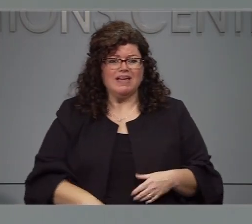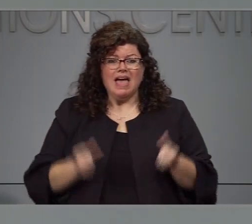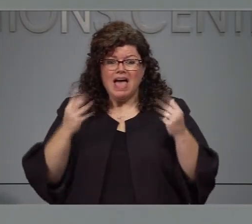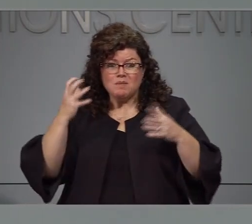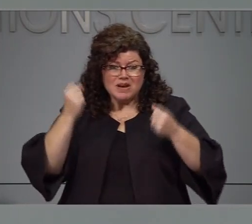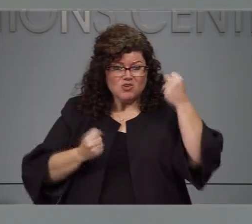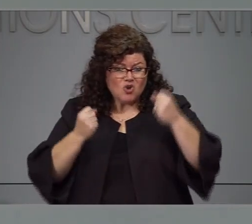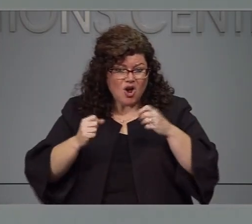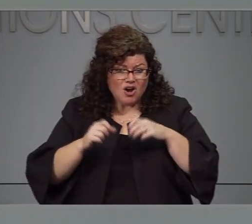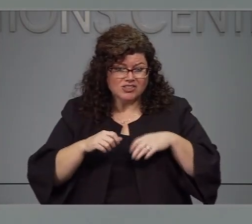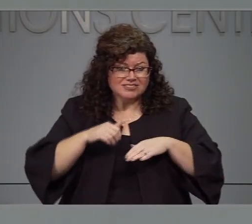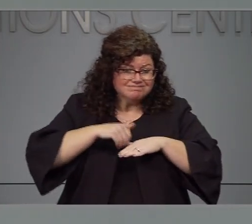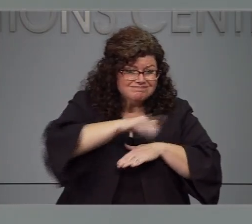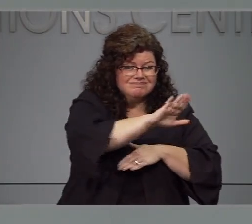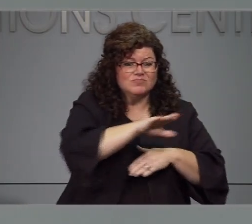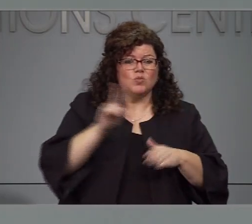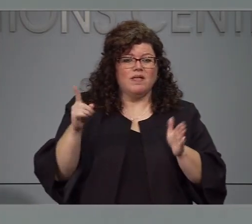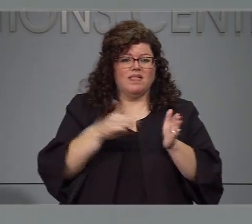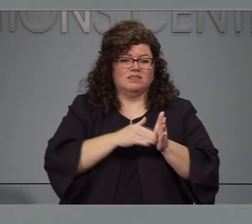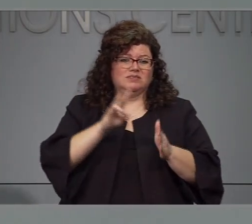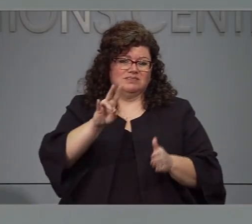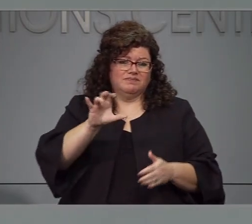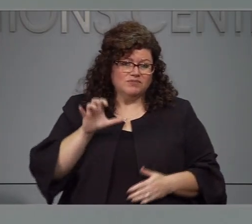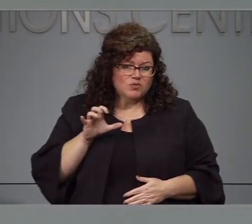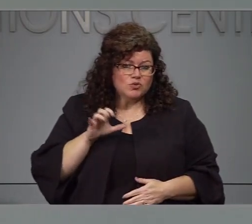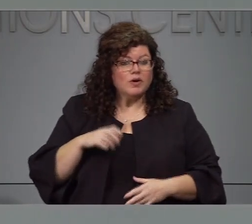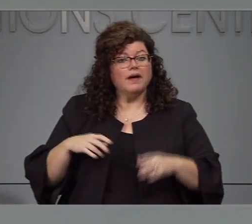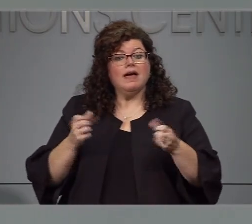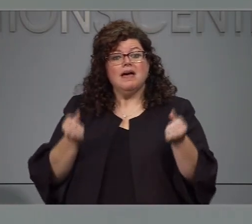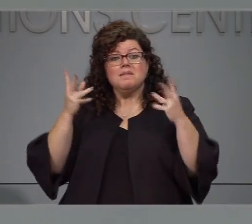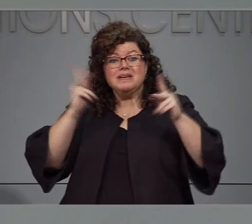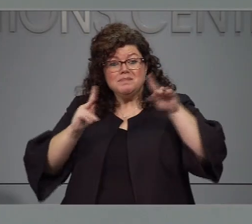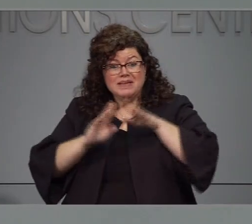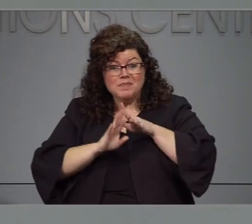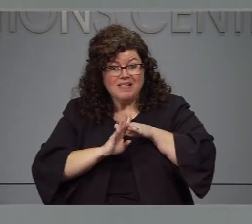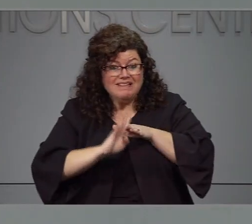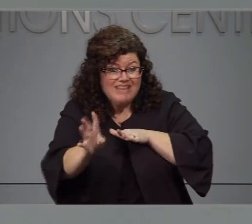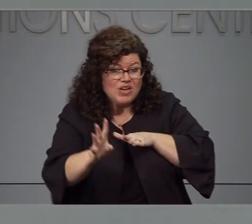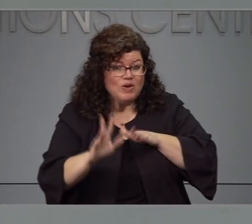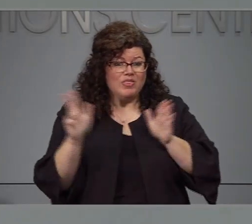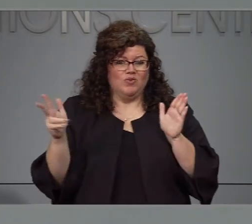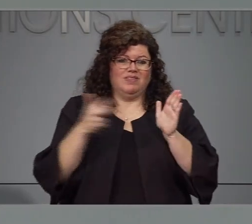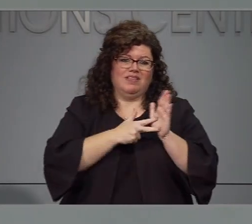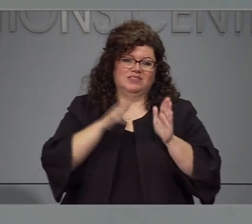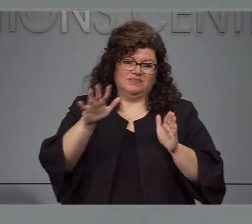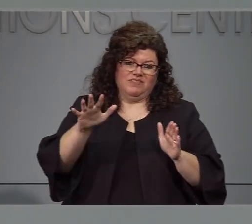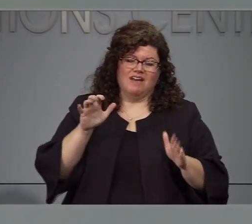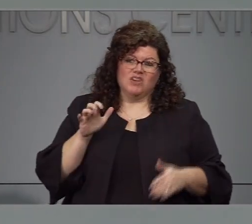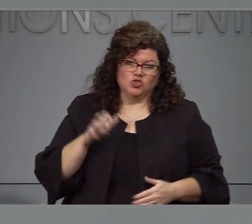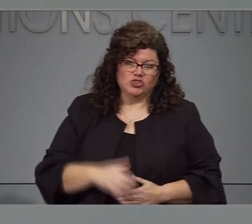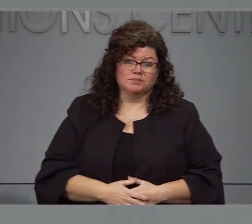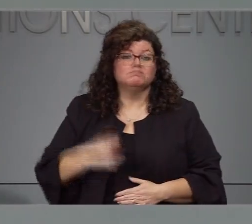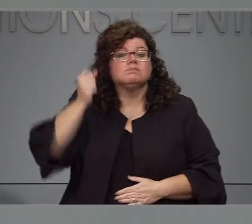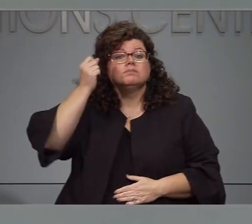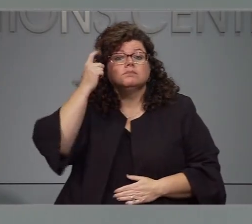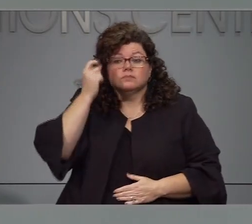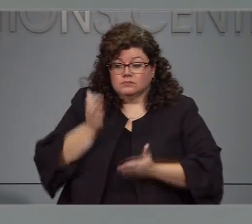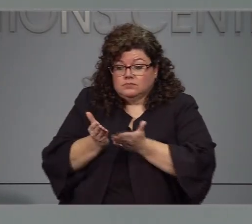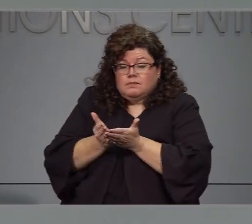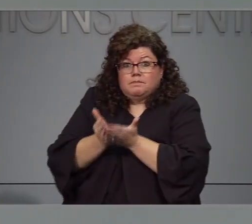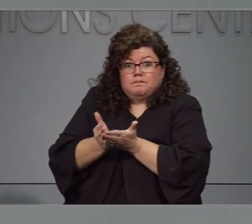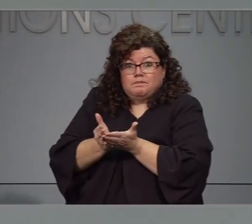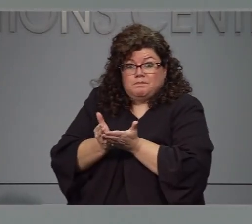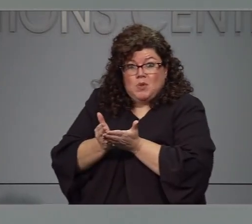3,500 people from Ocracoke since Friday. We have completed suspension of all of our coastal ferries by 5 o'clock today. We